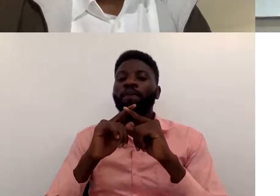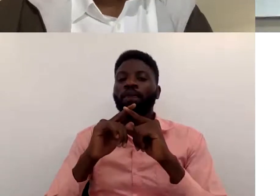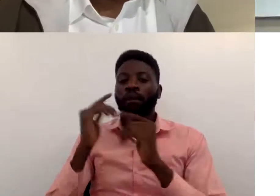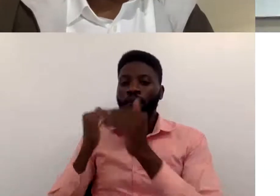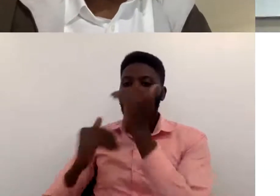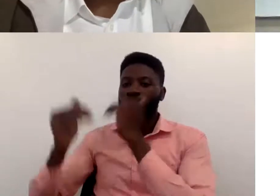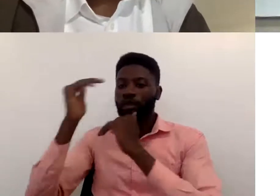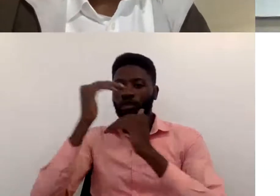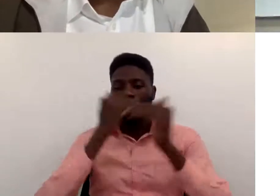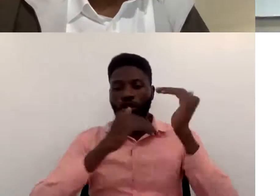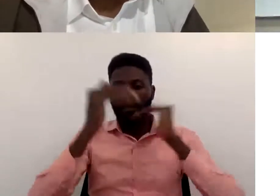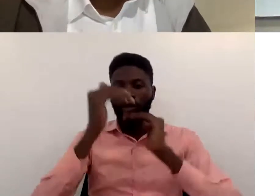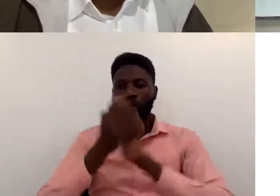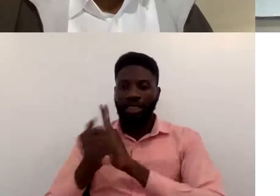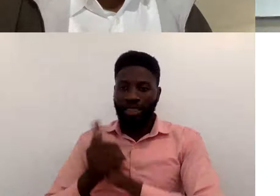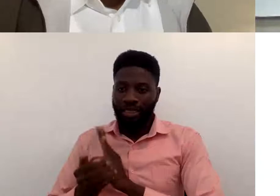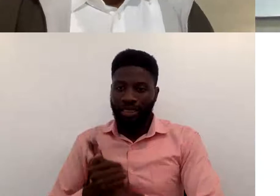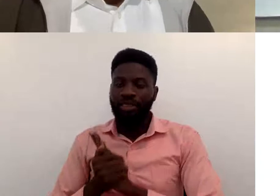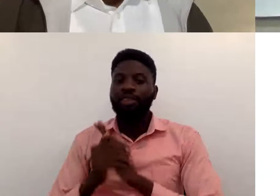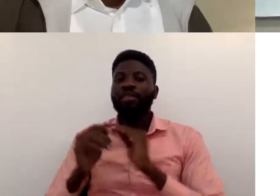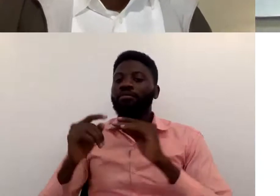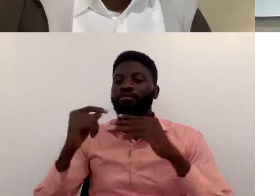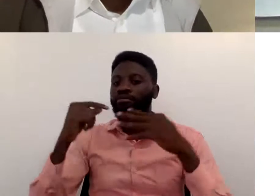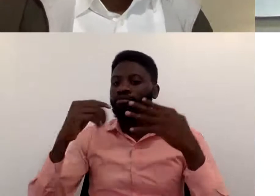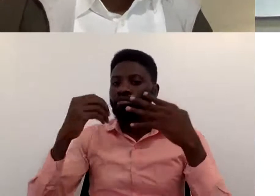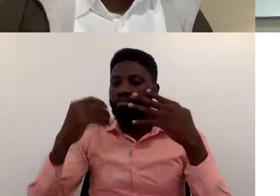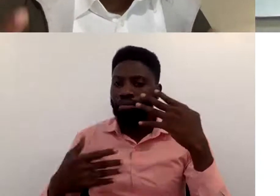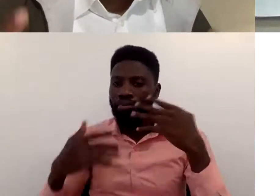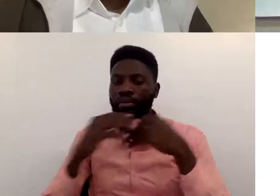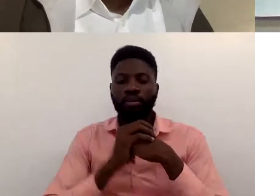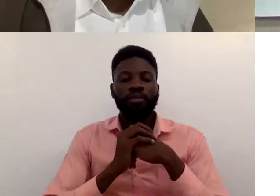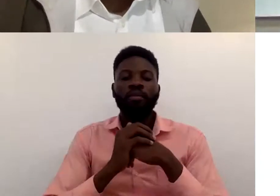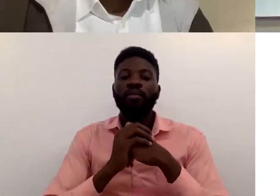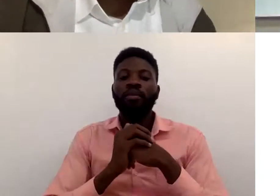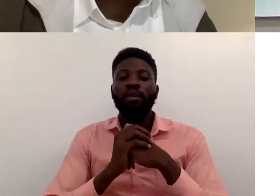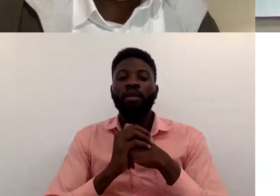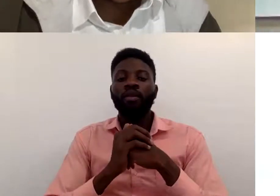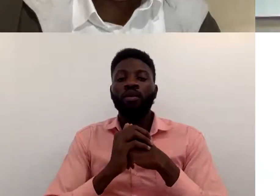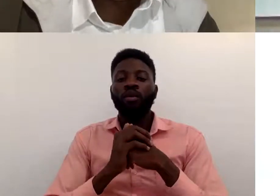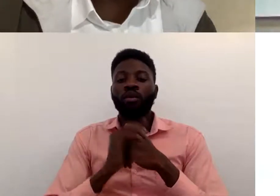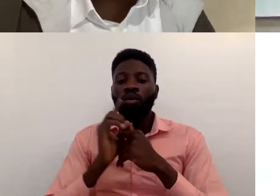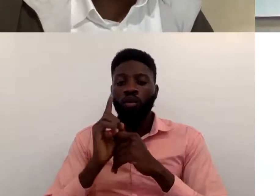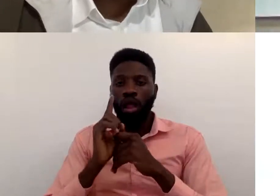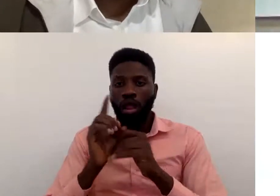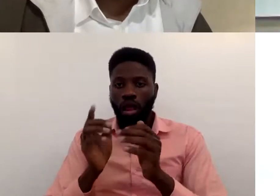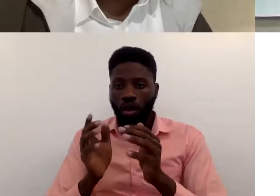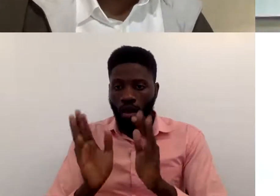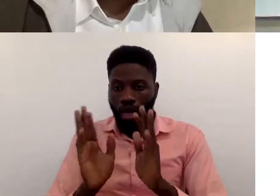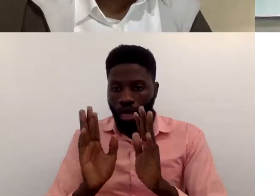professional expertise, etc. One way of delving into